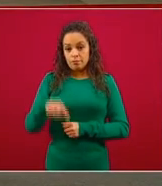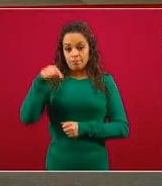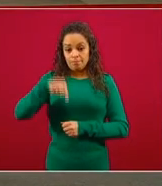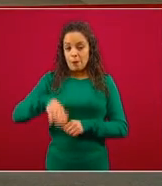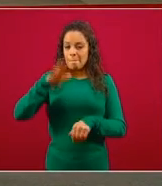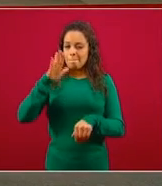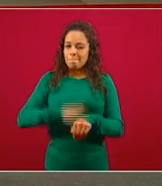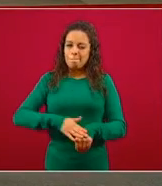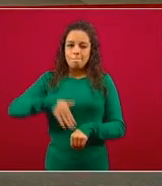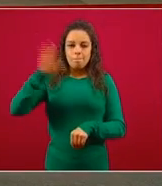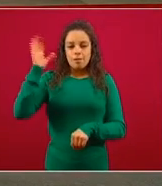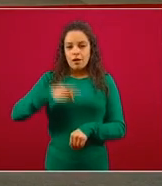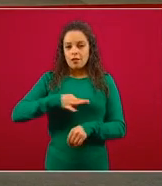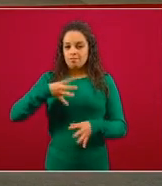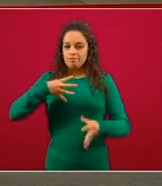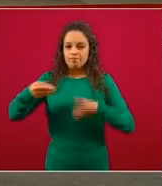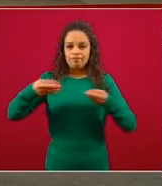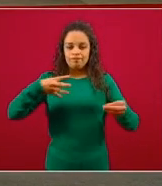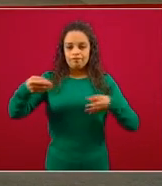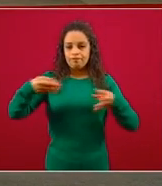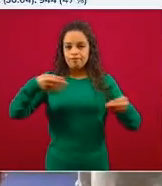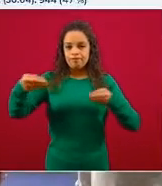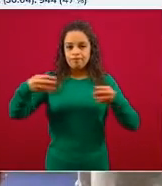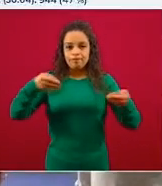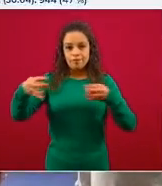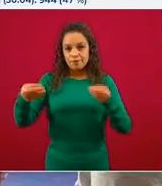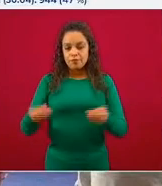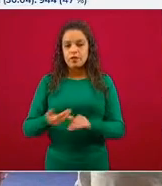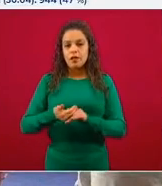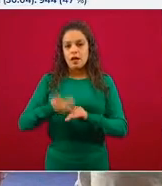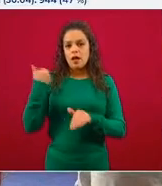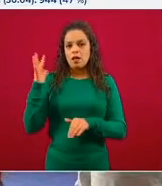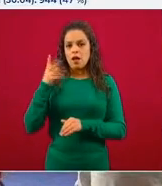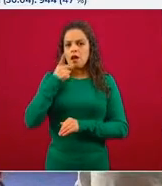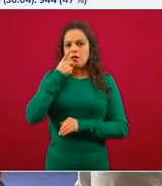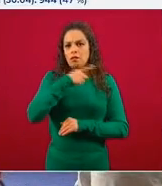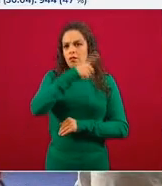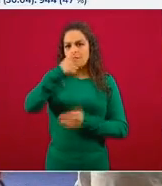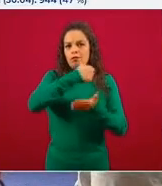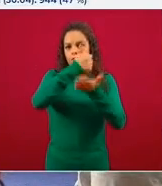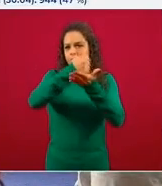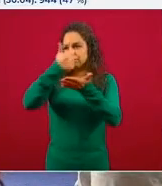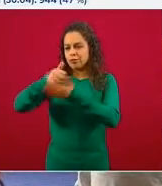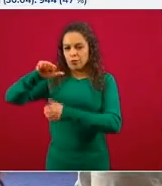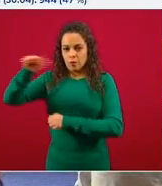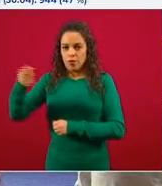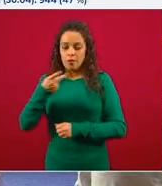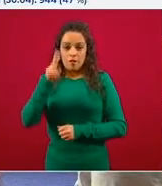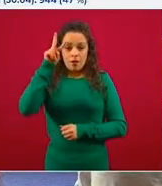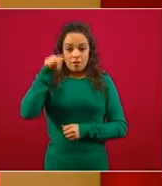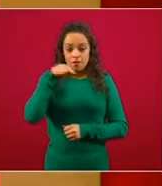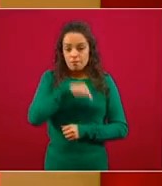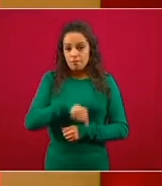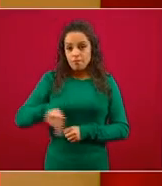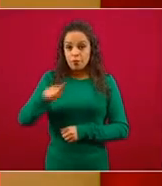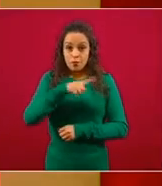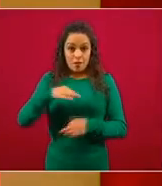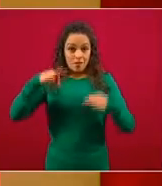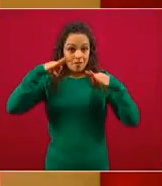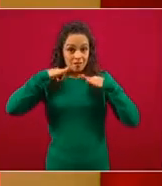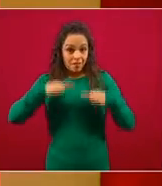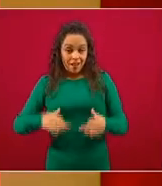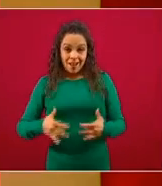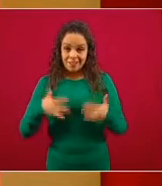Now, since Mexico City is one of the highest has one of the highest transmission rates, we really cannot